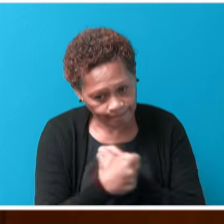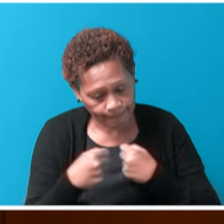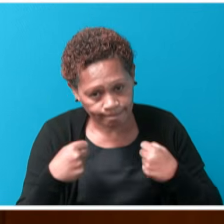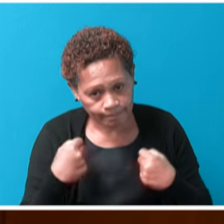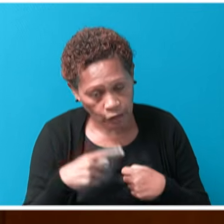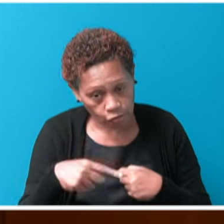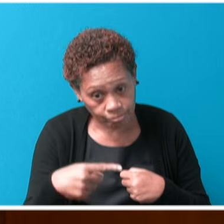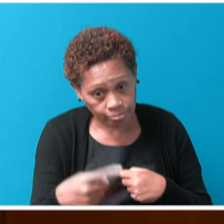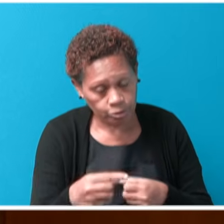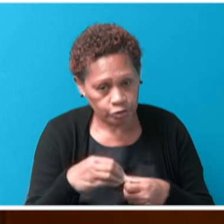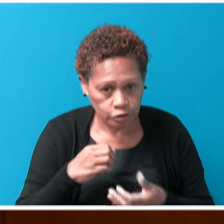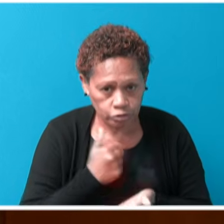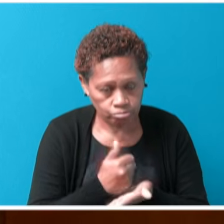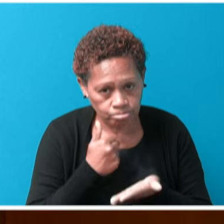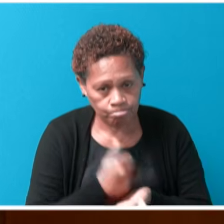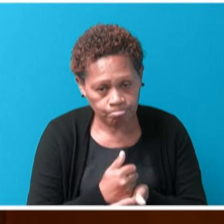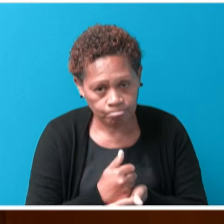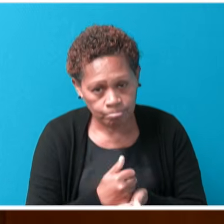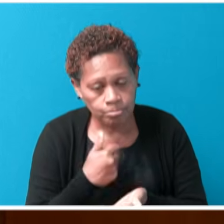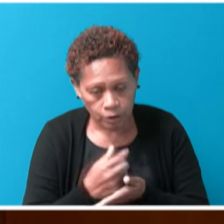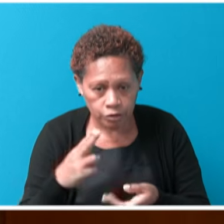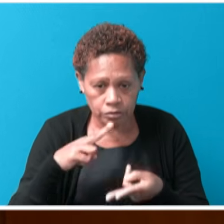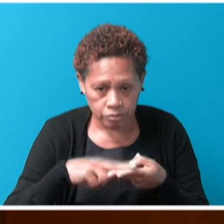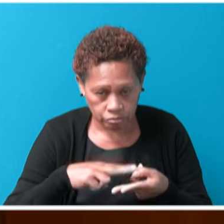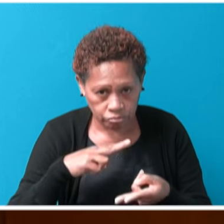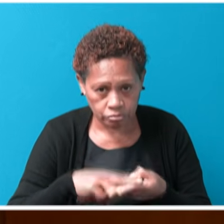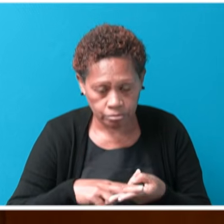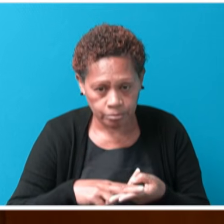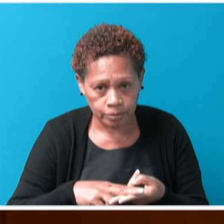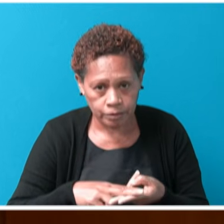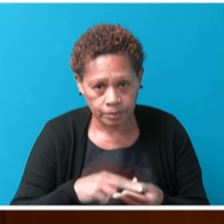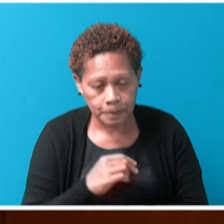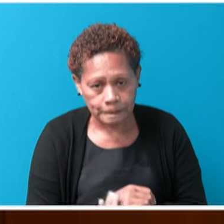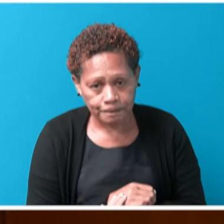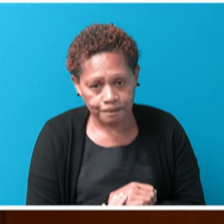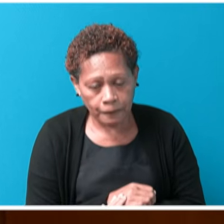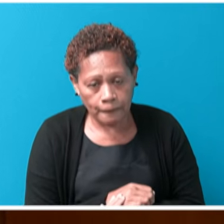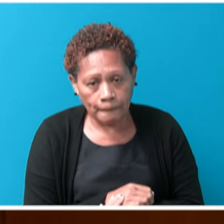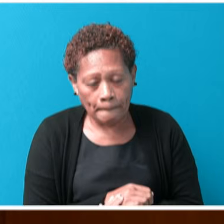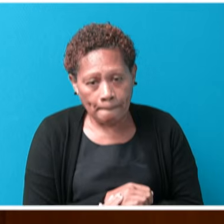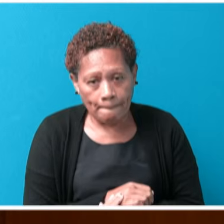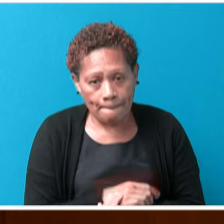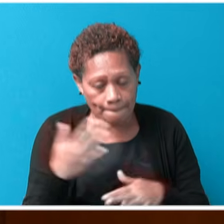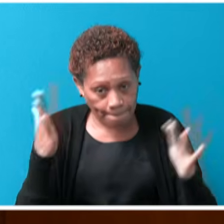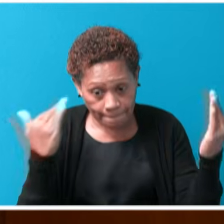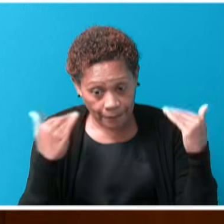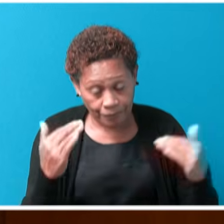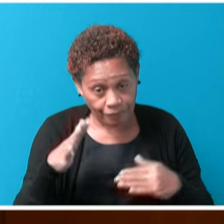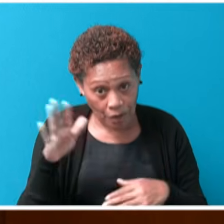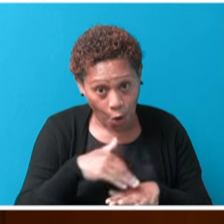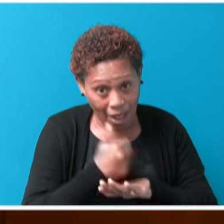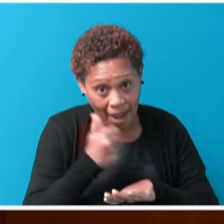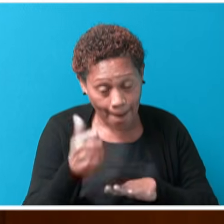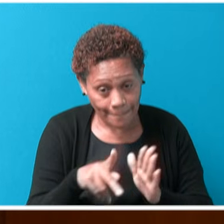is critical for regional unity and cohesion. Mr. Speaker, sir, all government policies